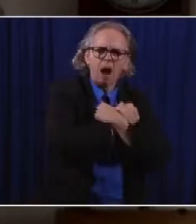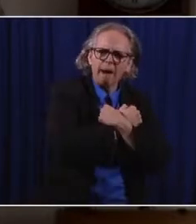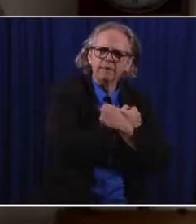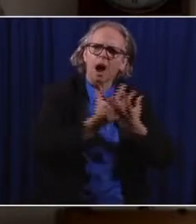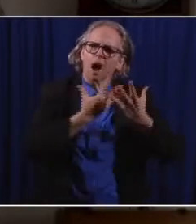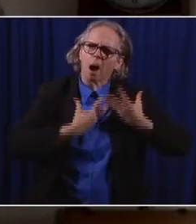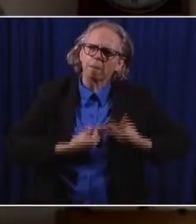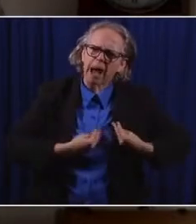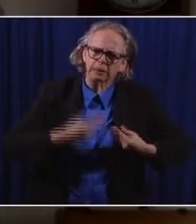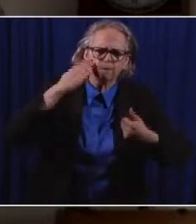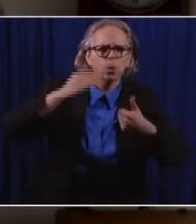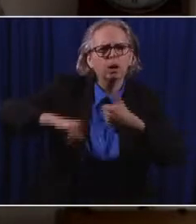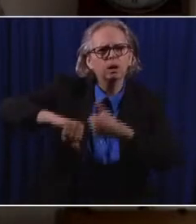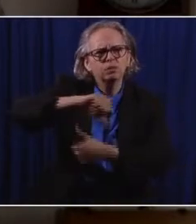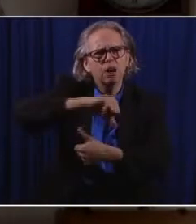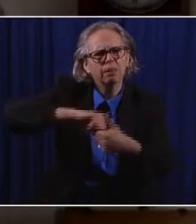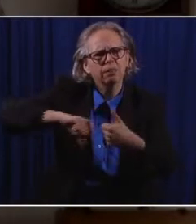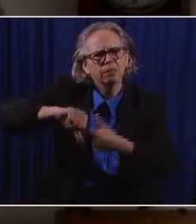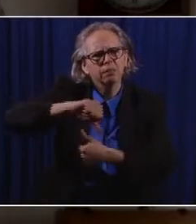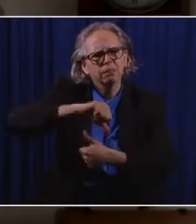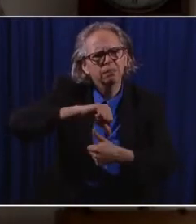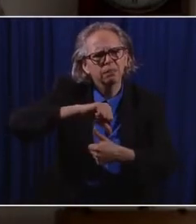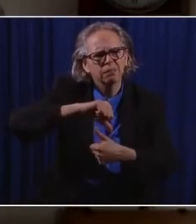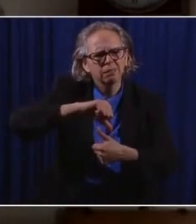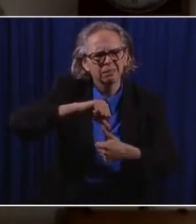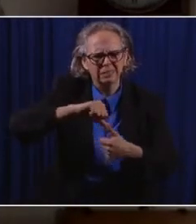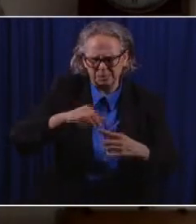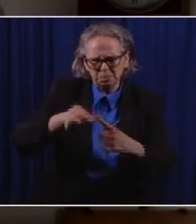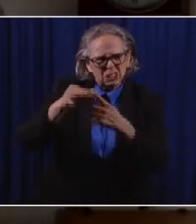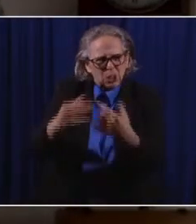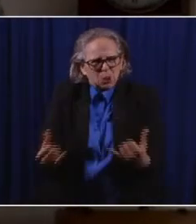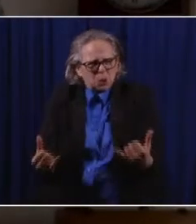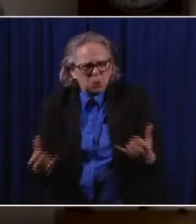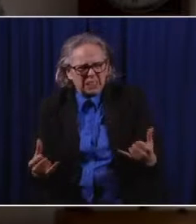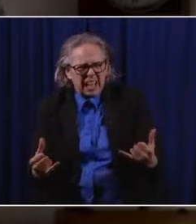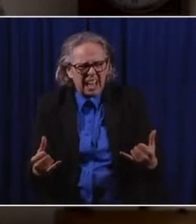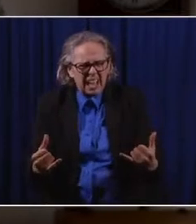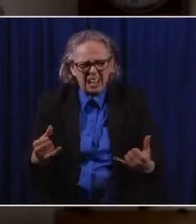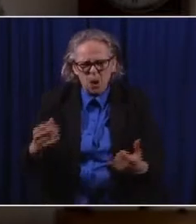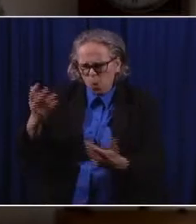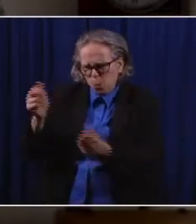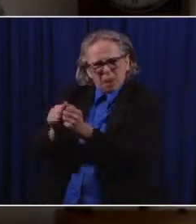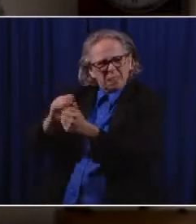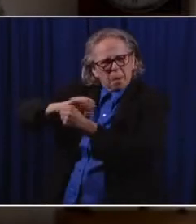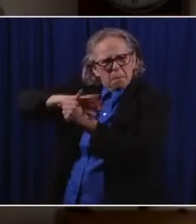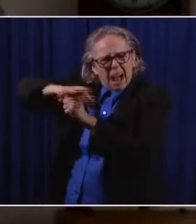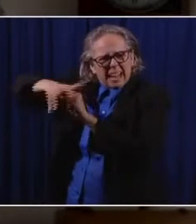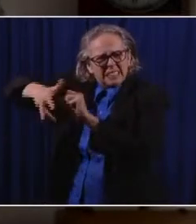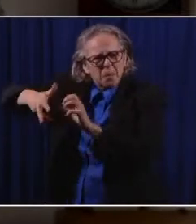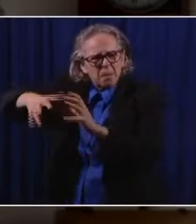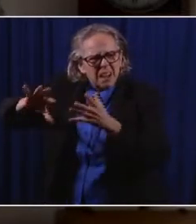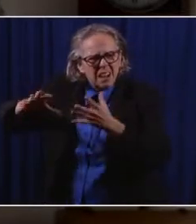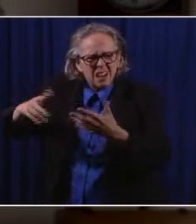especially in these times of uncertainty, fear, division.